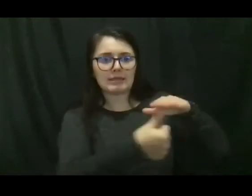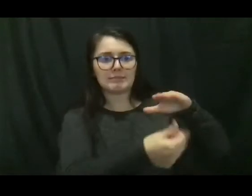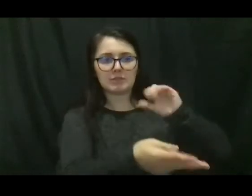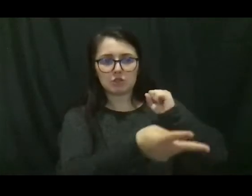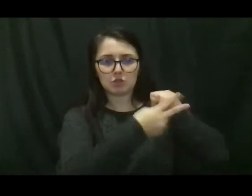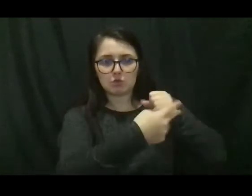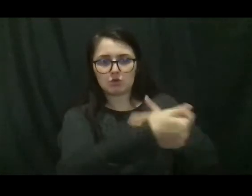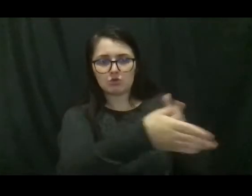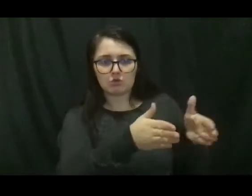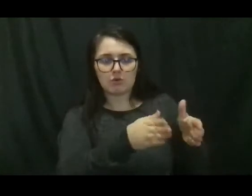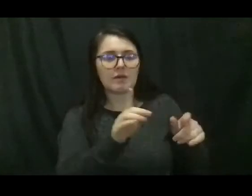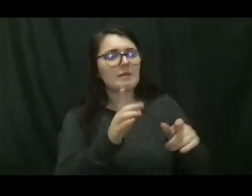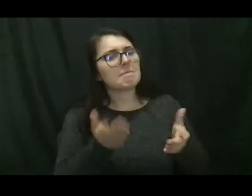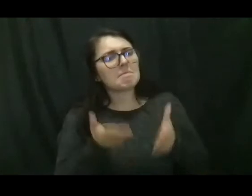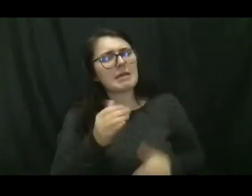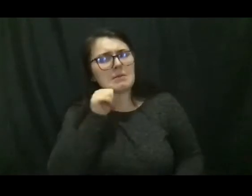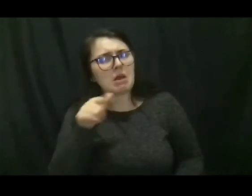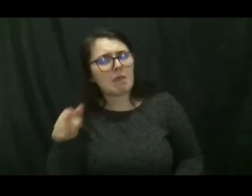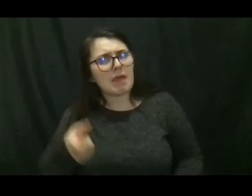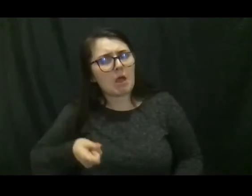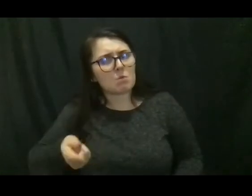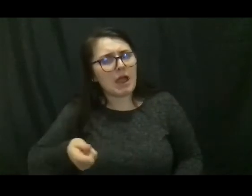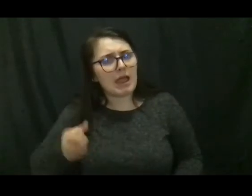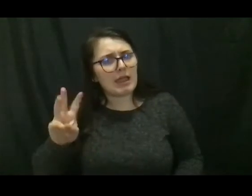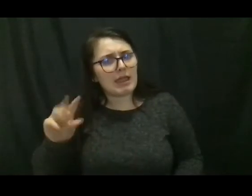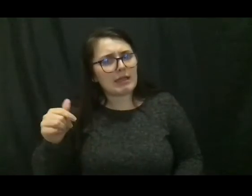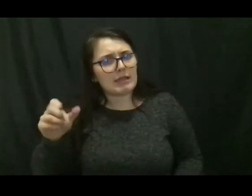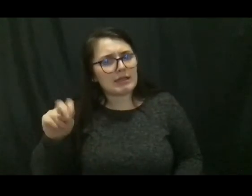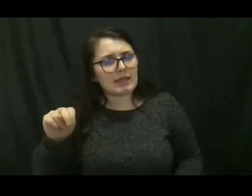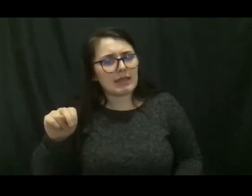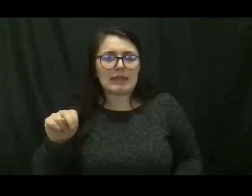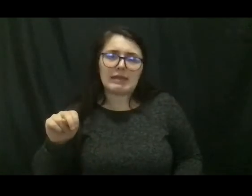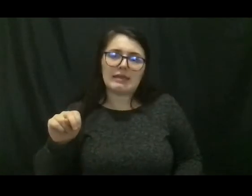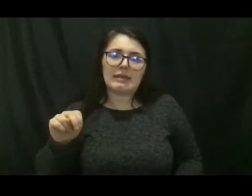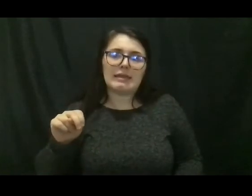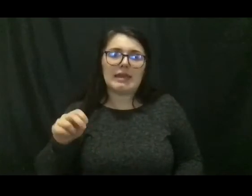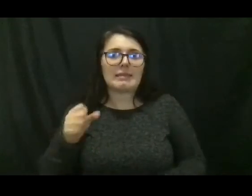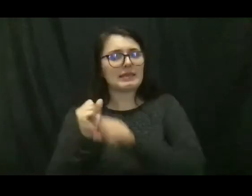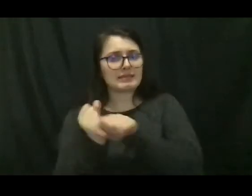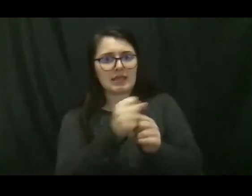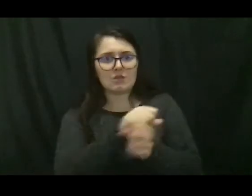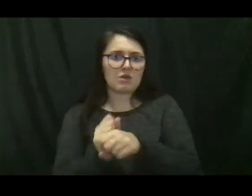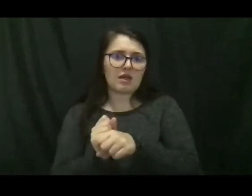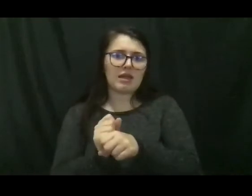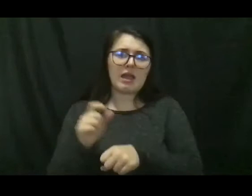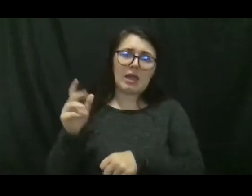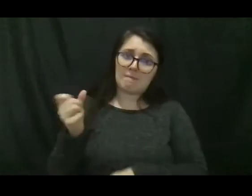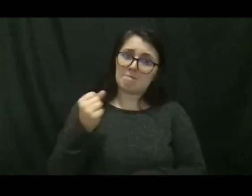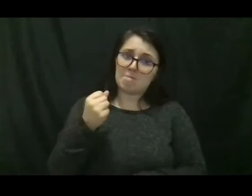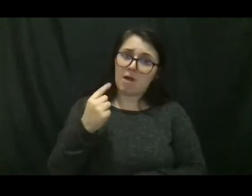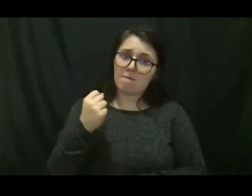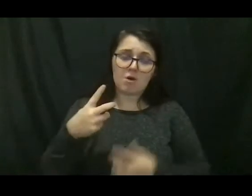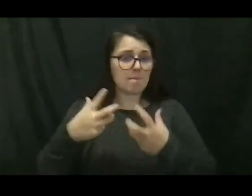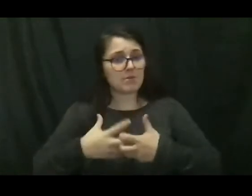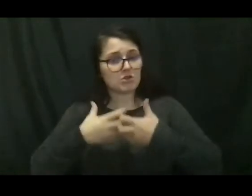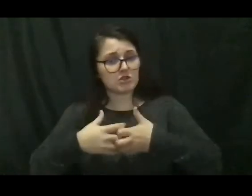for this old wagon and that broken rocker and this tennis racket and that popcorn machine. All the stuff